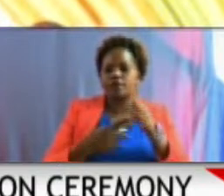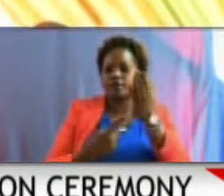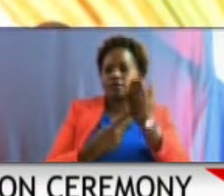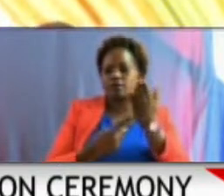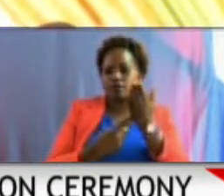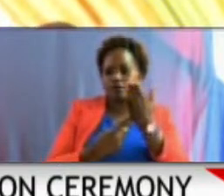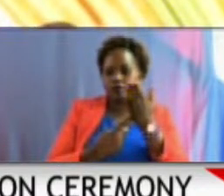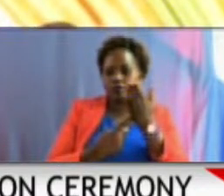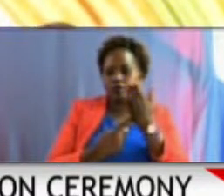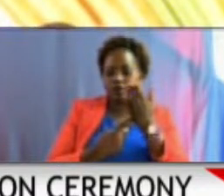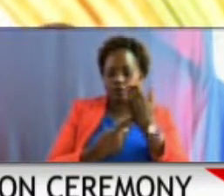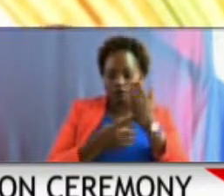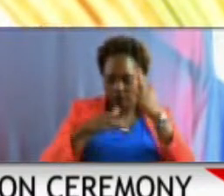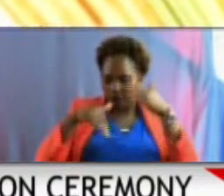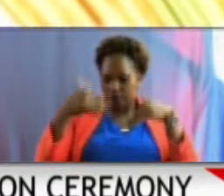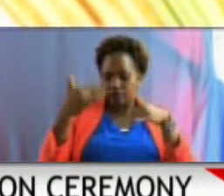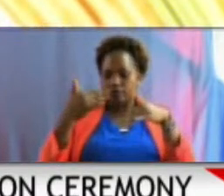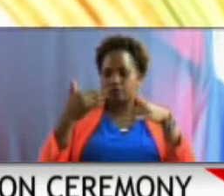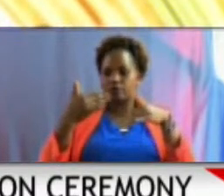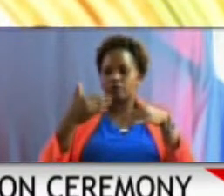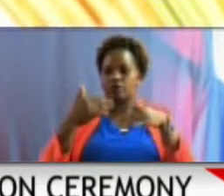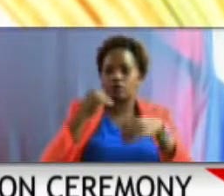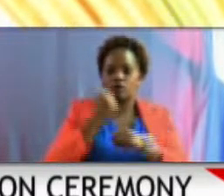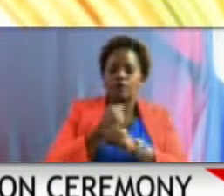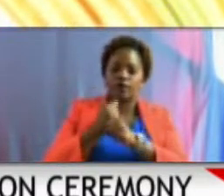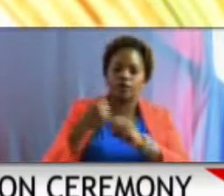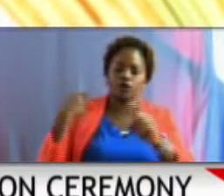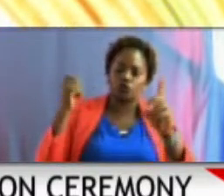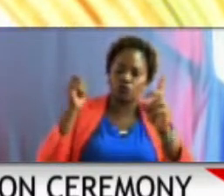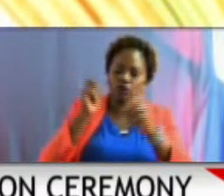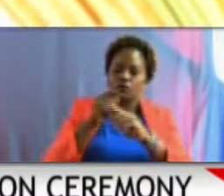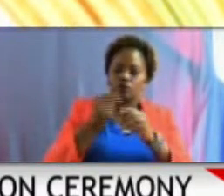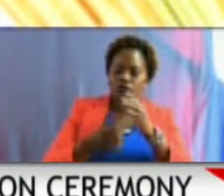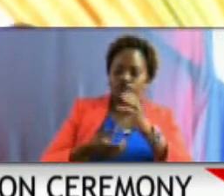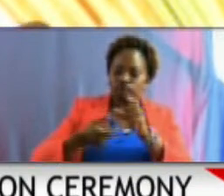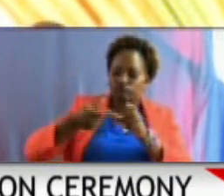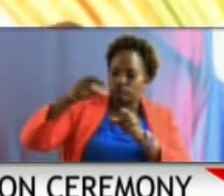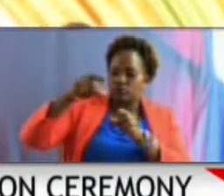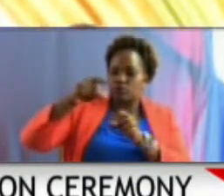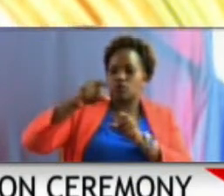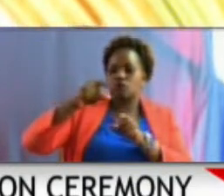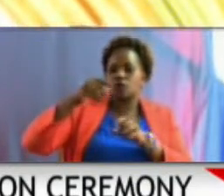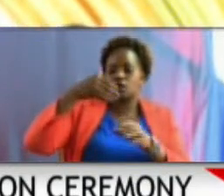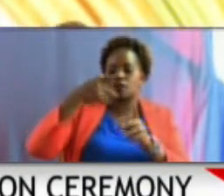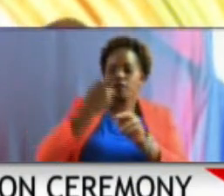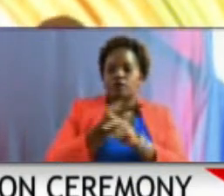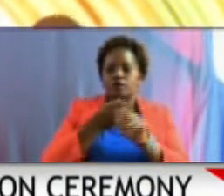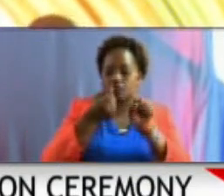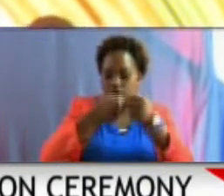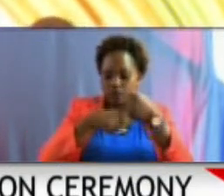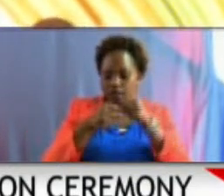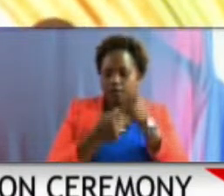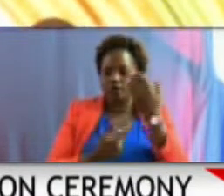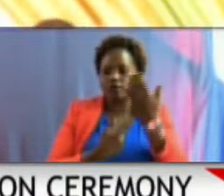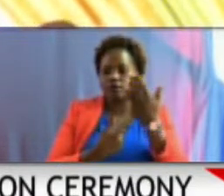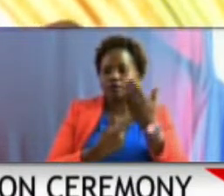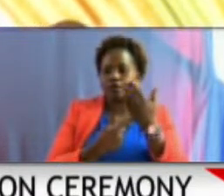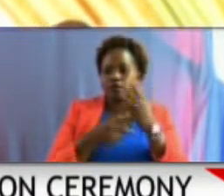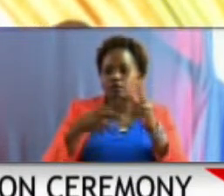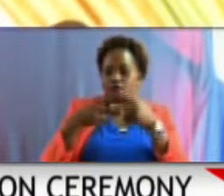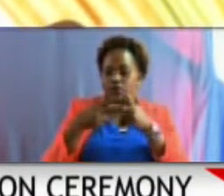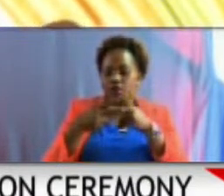technology-oriented university, we are working towards increasing enrollments in science, technology, engineering,